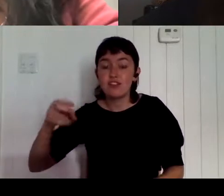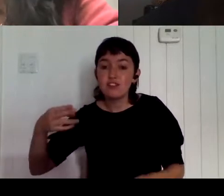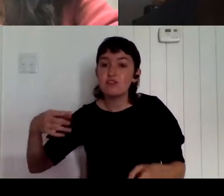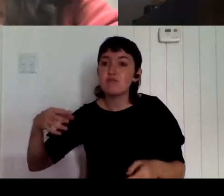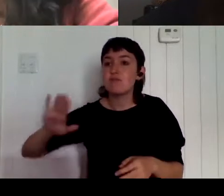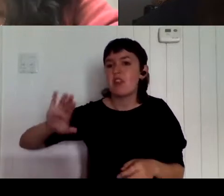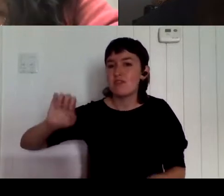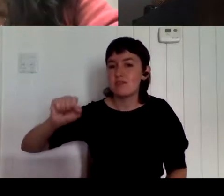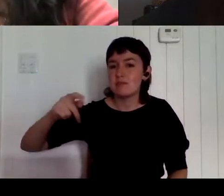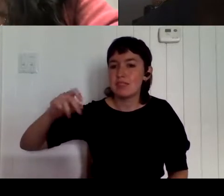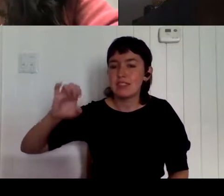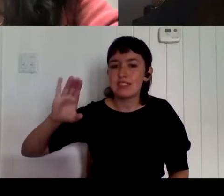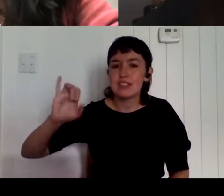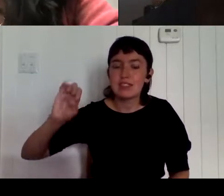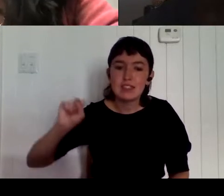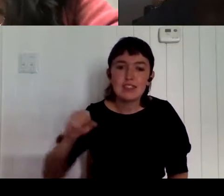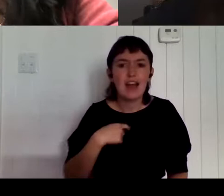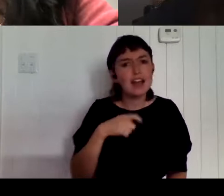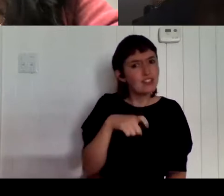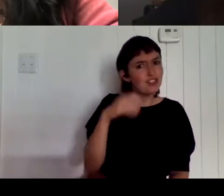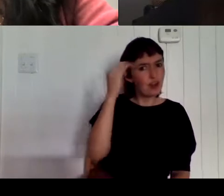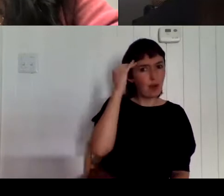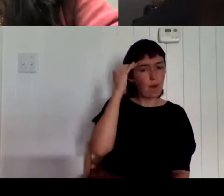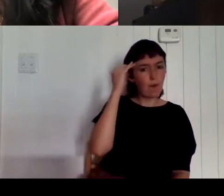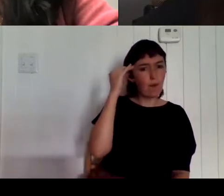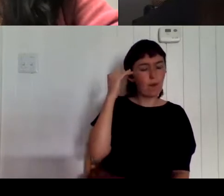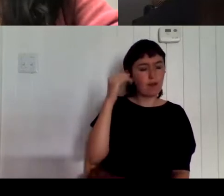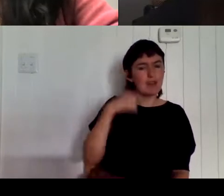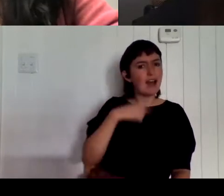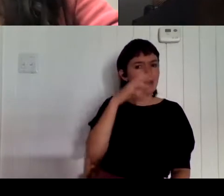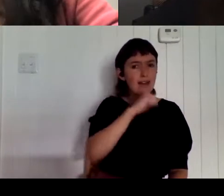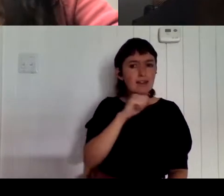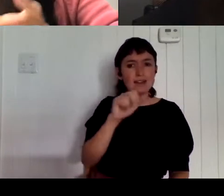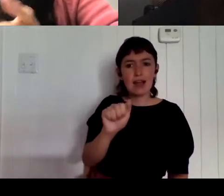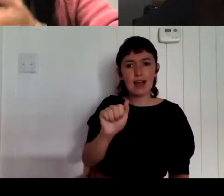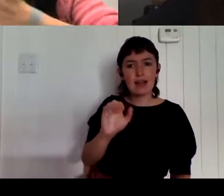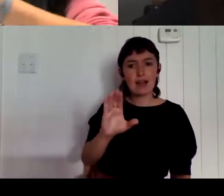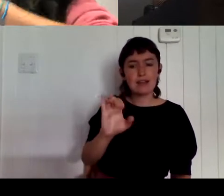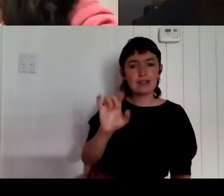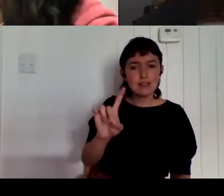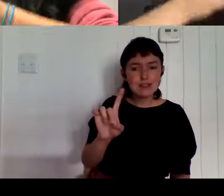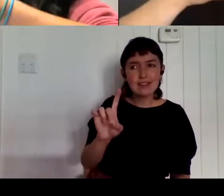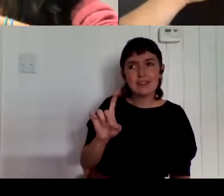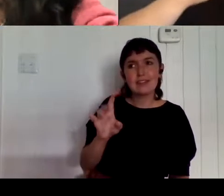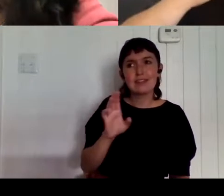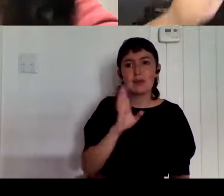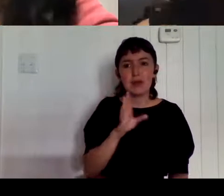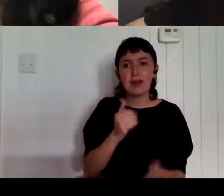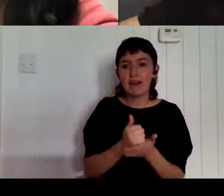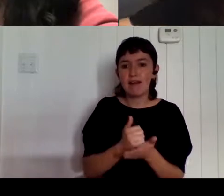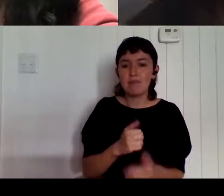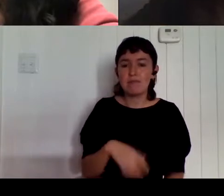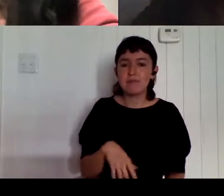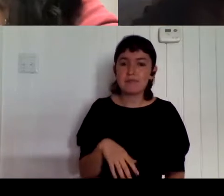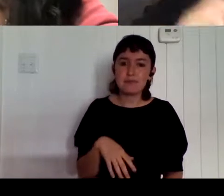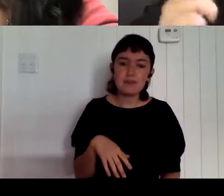but I, I'm guessing it's an acid because it would make most sense with what it should be, but yeah. Okay. Great. Great. Everyone, everyone knows. So you all